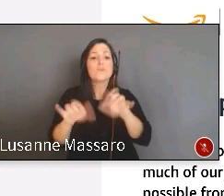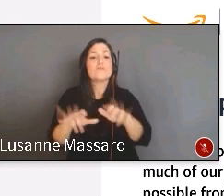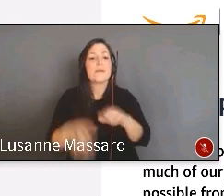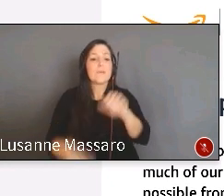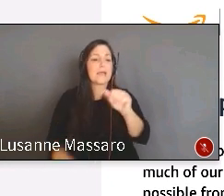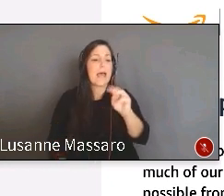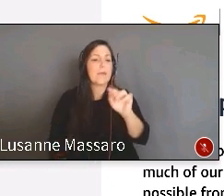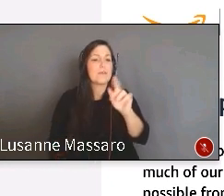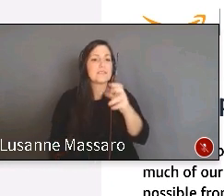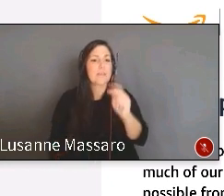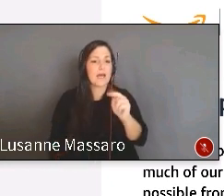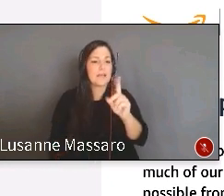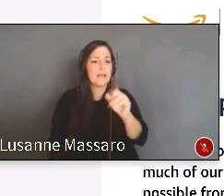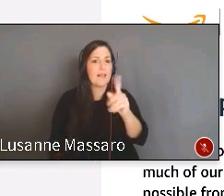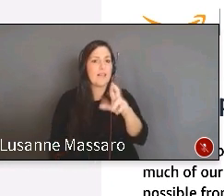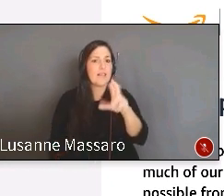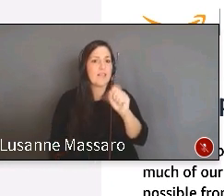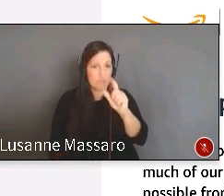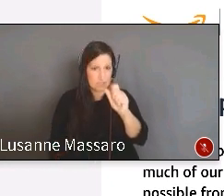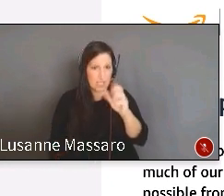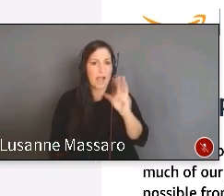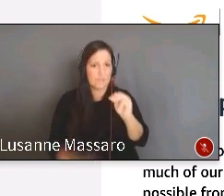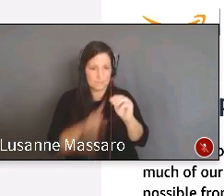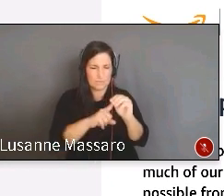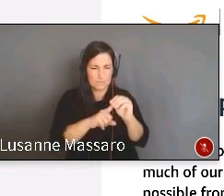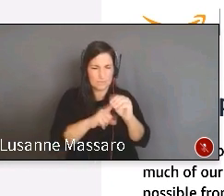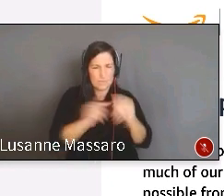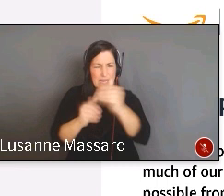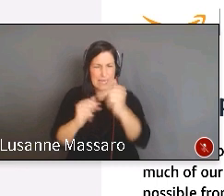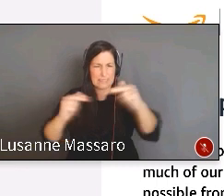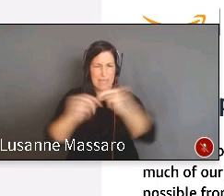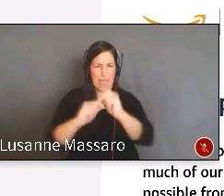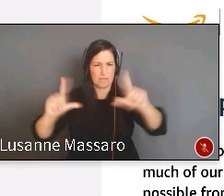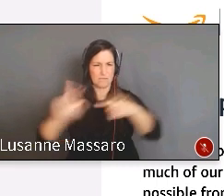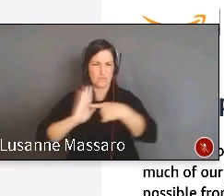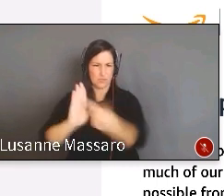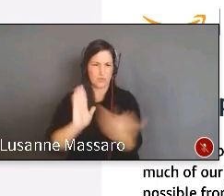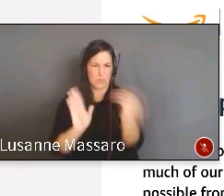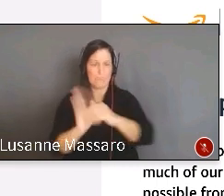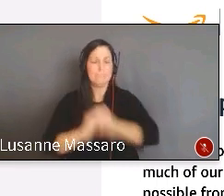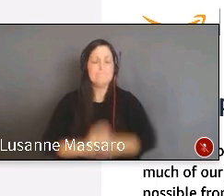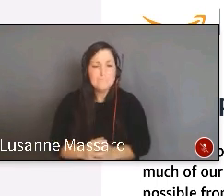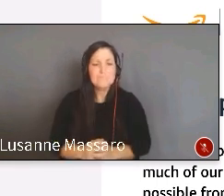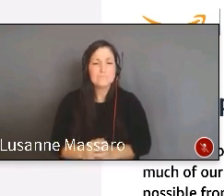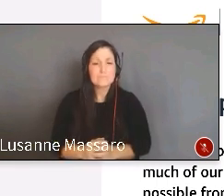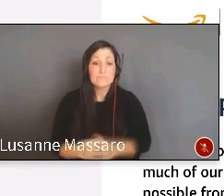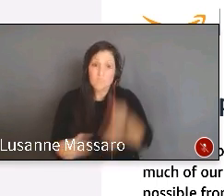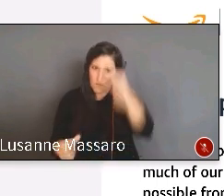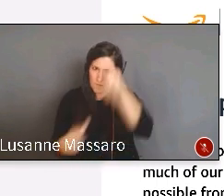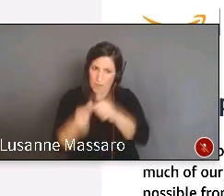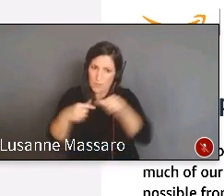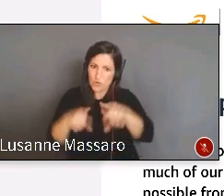amazondelivers.jobs. And in the next slide, we will have that website up for you guys and we'll give you that information. We want you to keep in mind that during